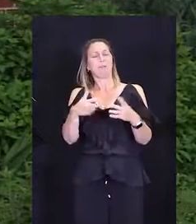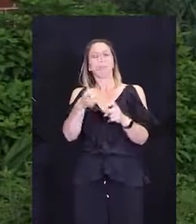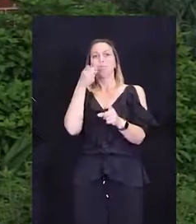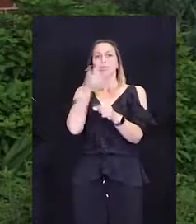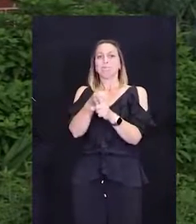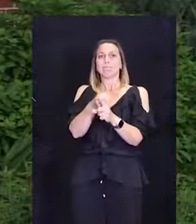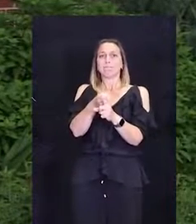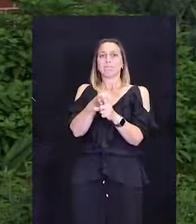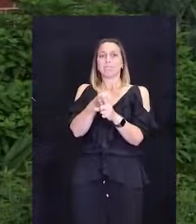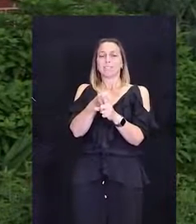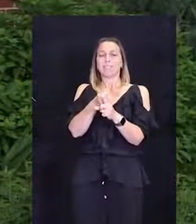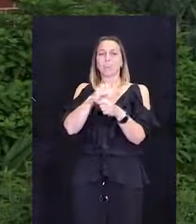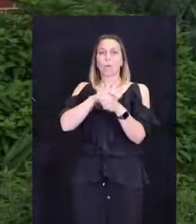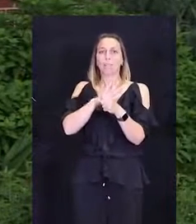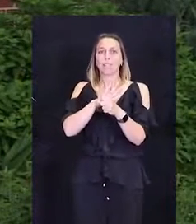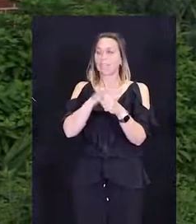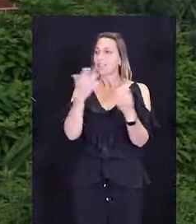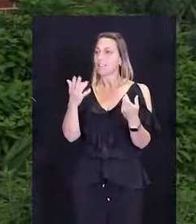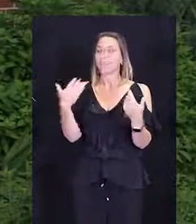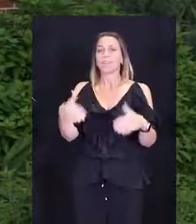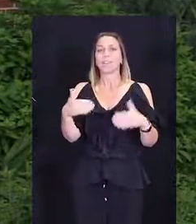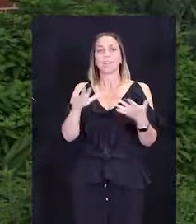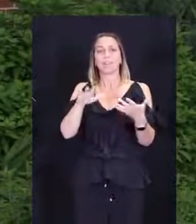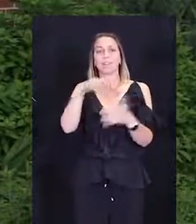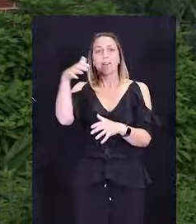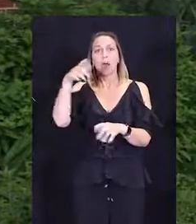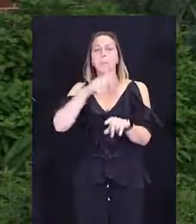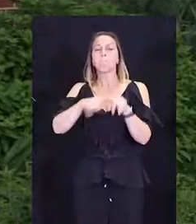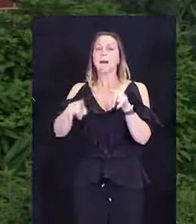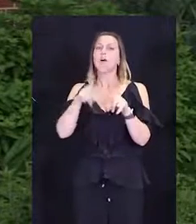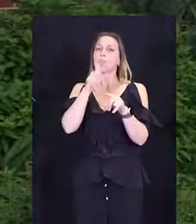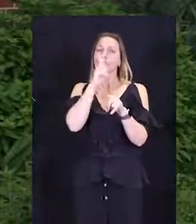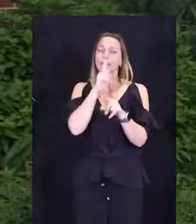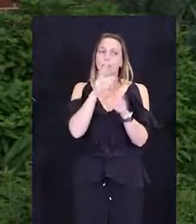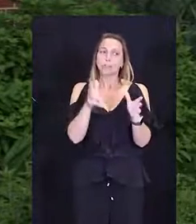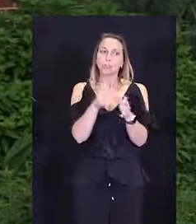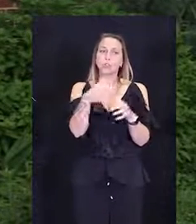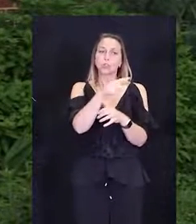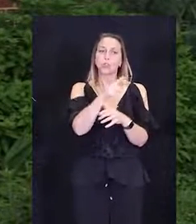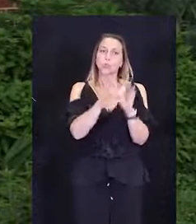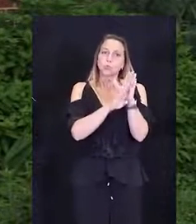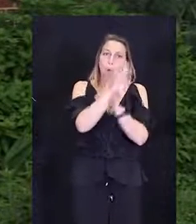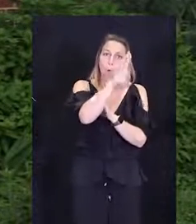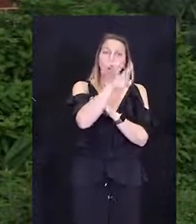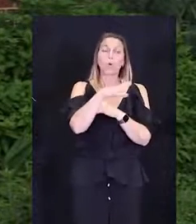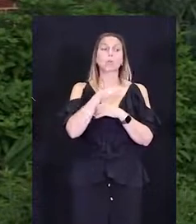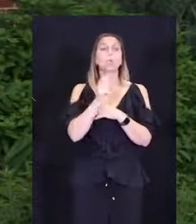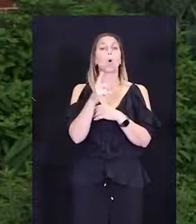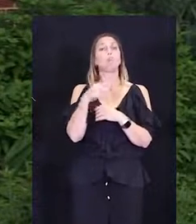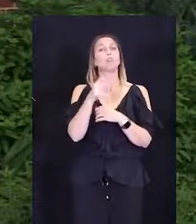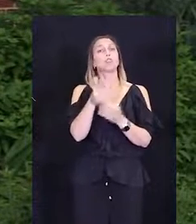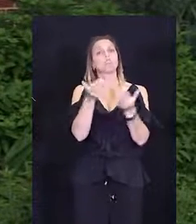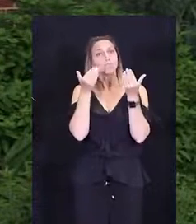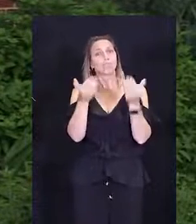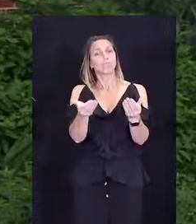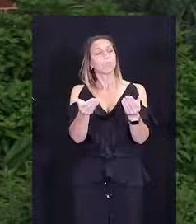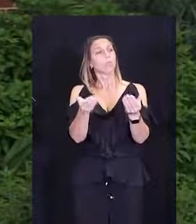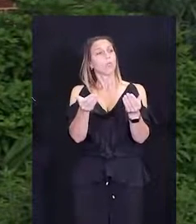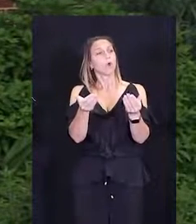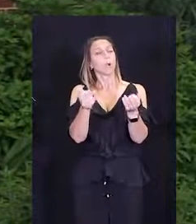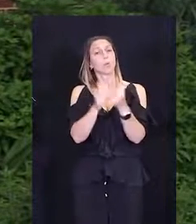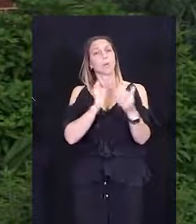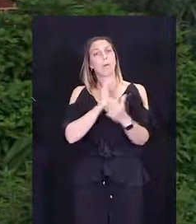with a fresh perspective. They stir our hearts and they challenge us to grow in unimaginable ways. So let's make history,